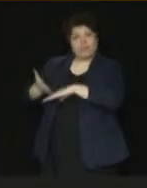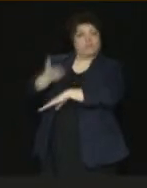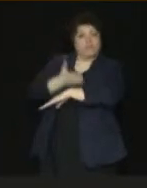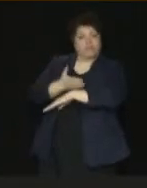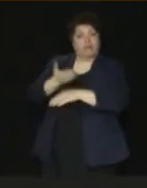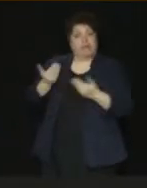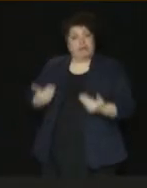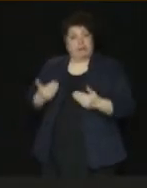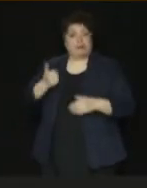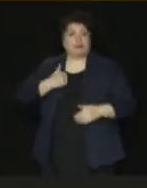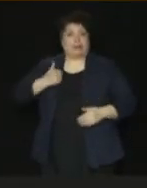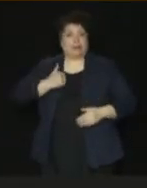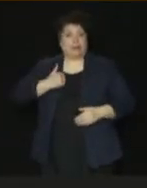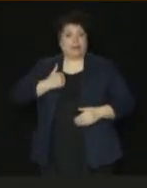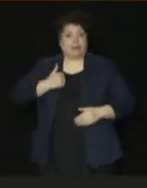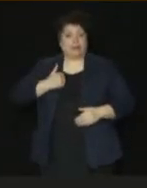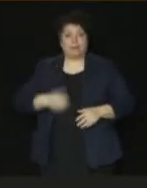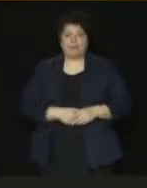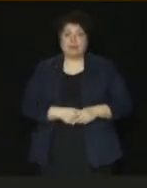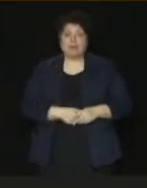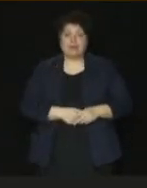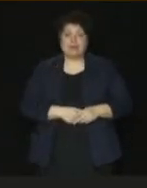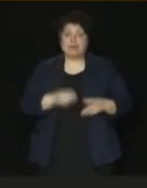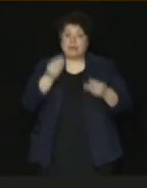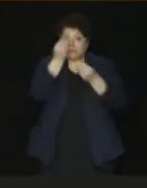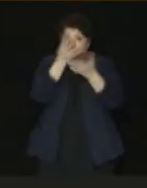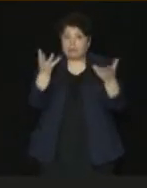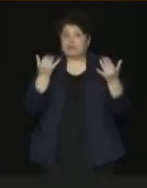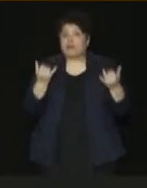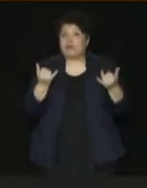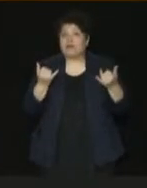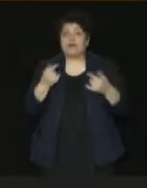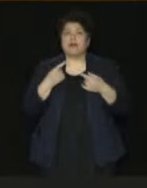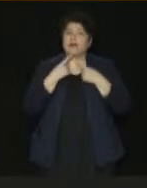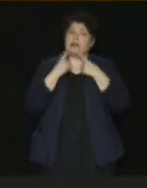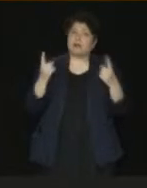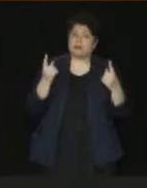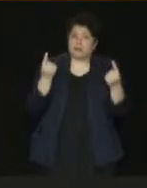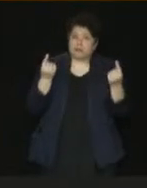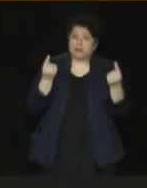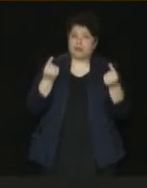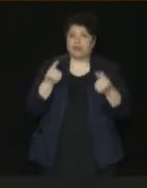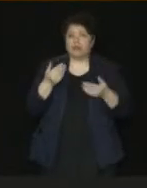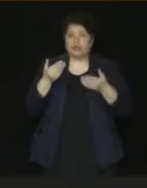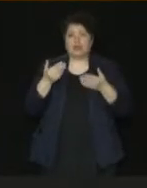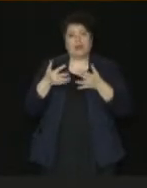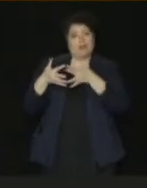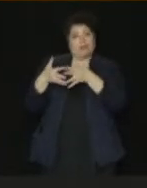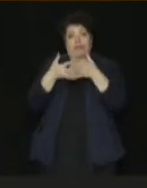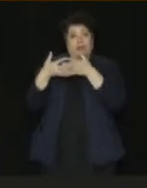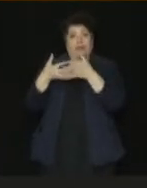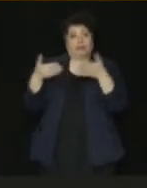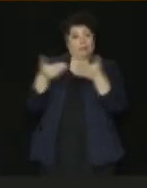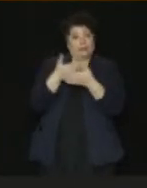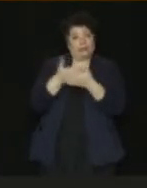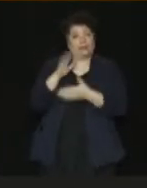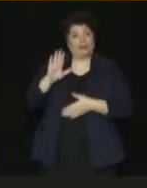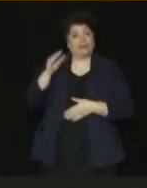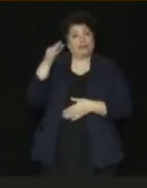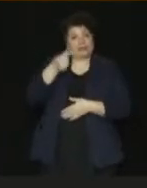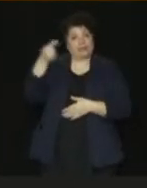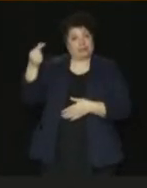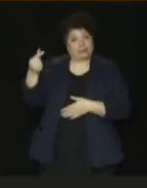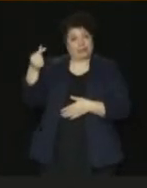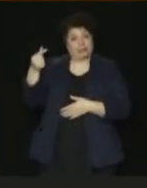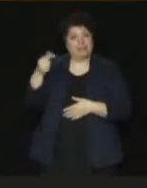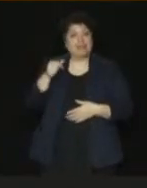country. Before I wrap it up for today, I want to give everyone a quick update on our work with the new American administration. Yesterday, I had a